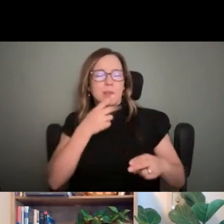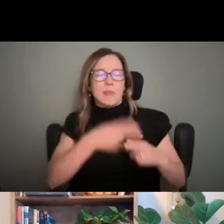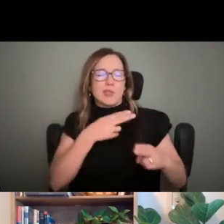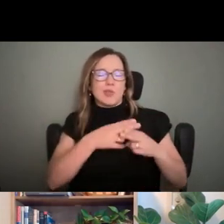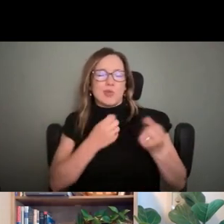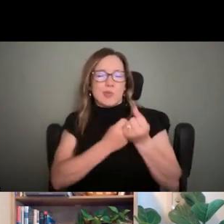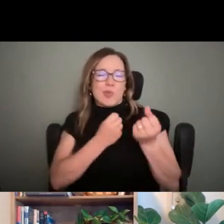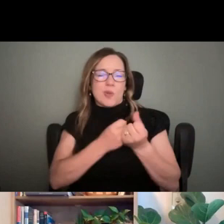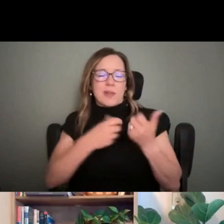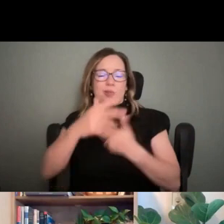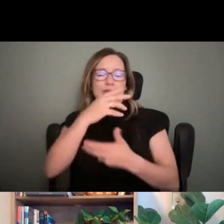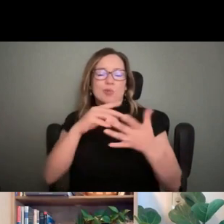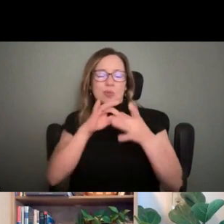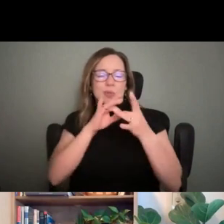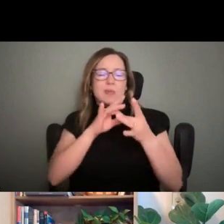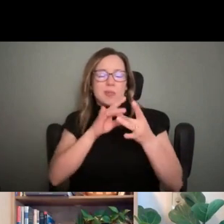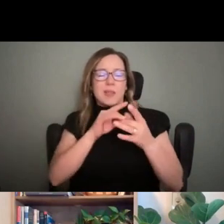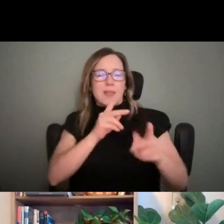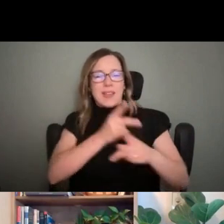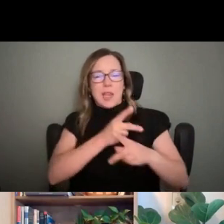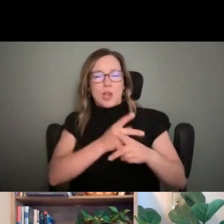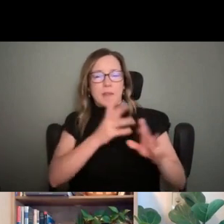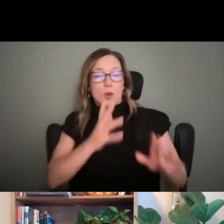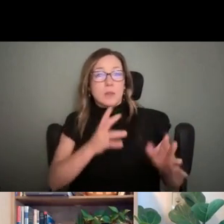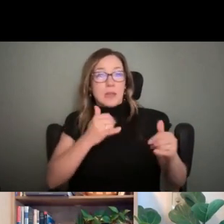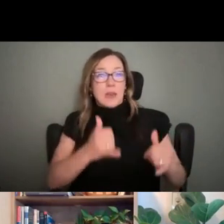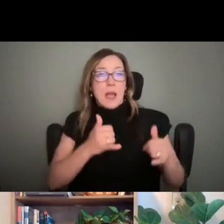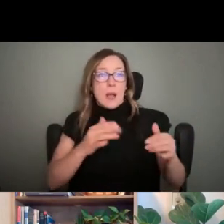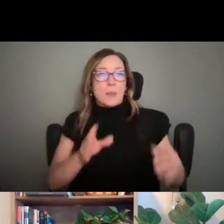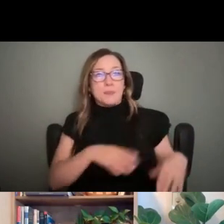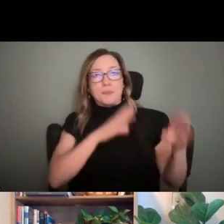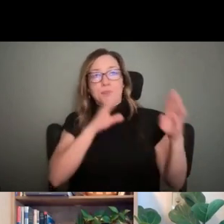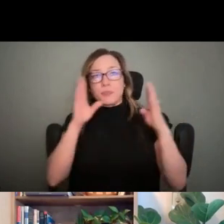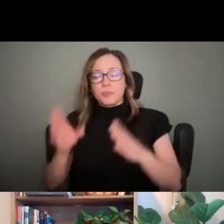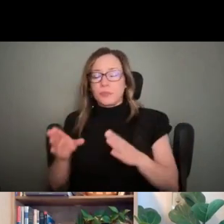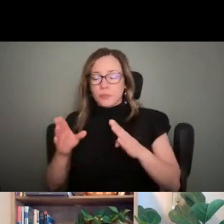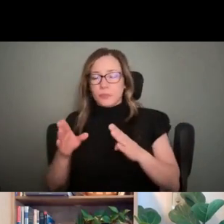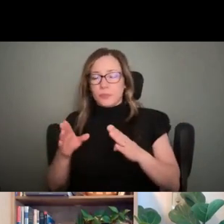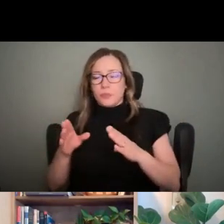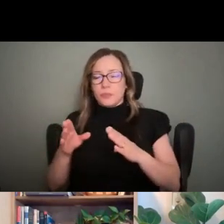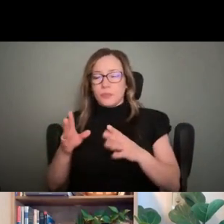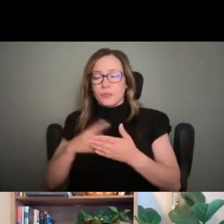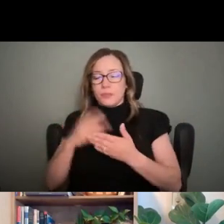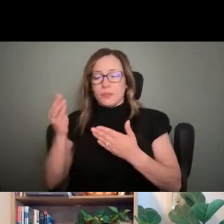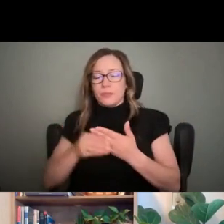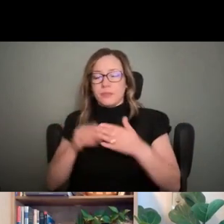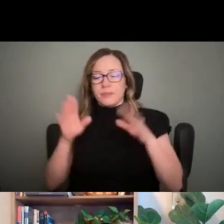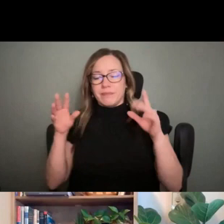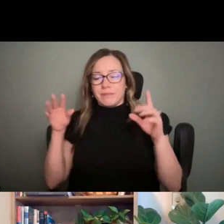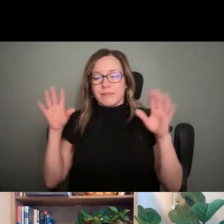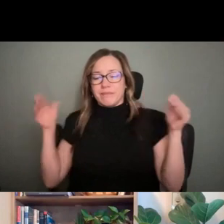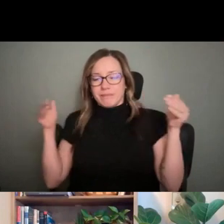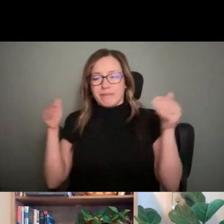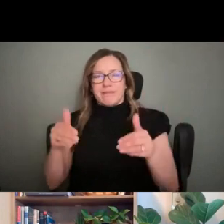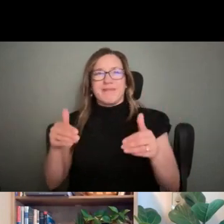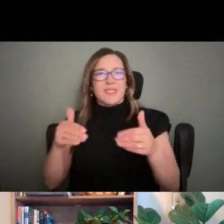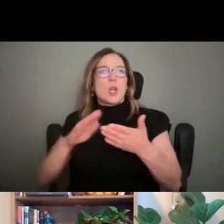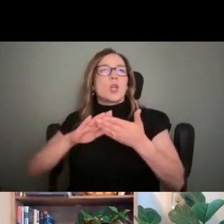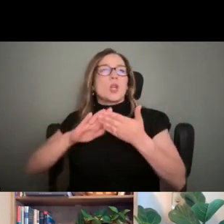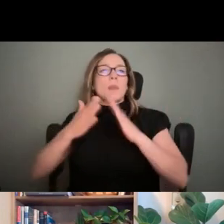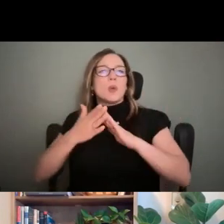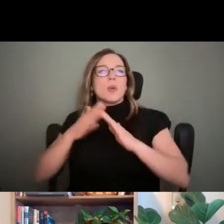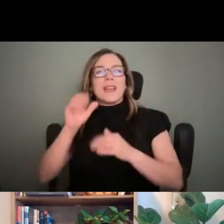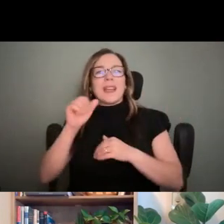social connection of family caregivers, we will now dive into a program spotlight from Community Care Corps.